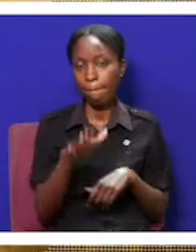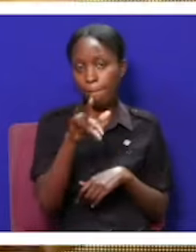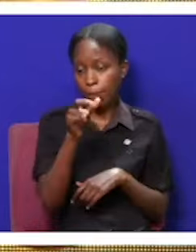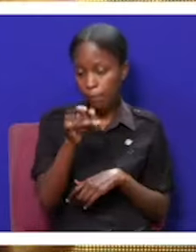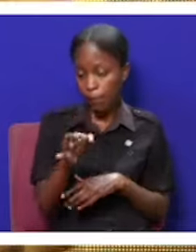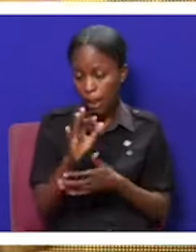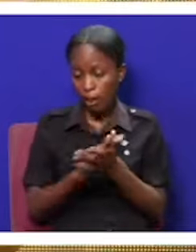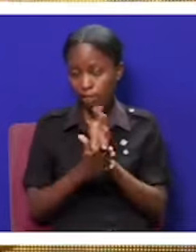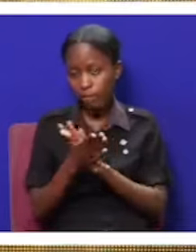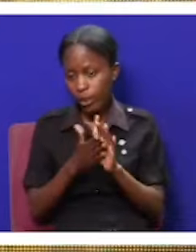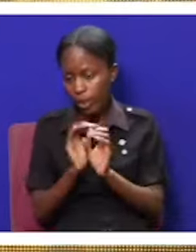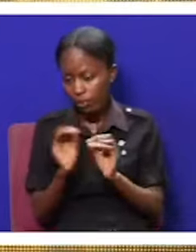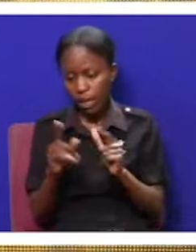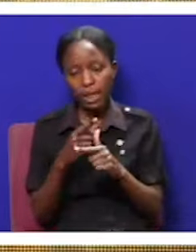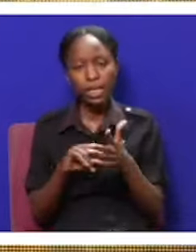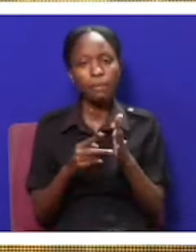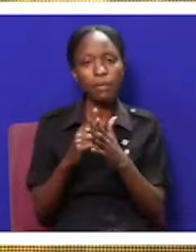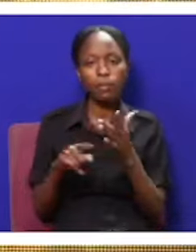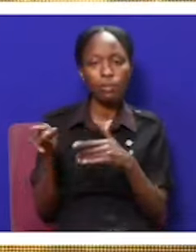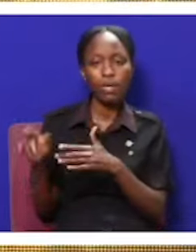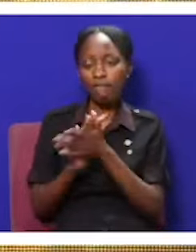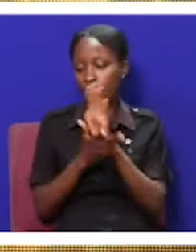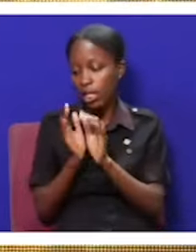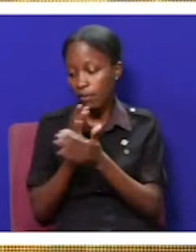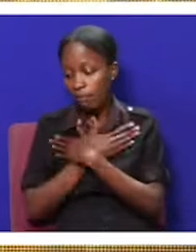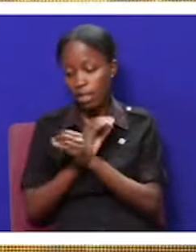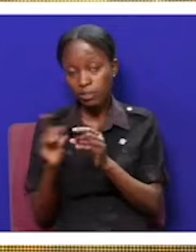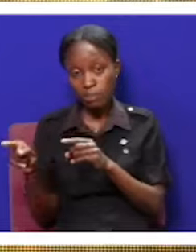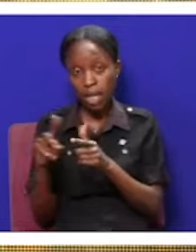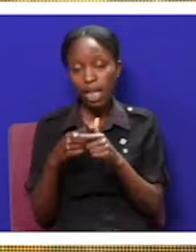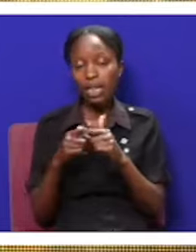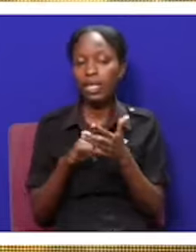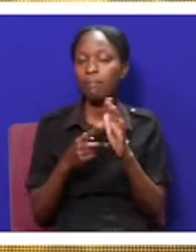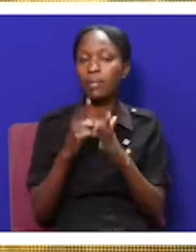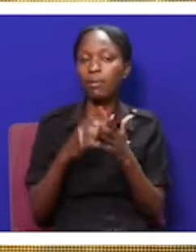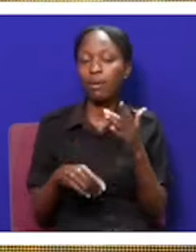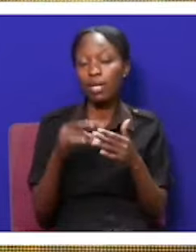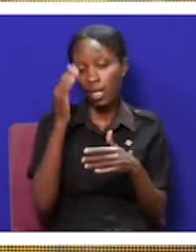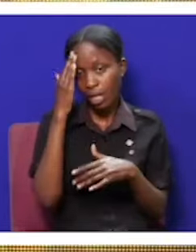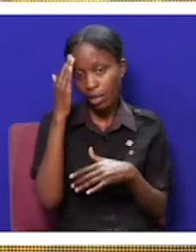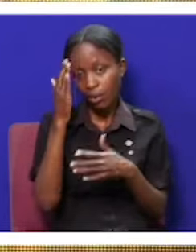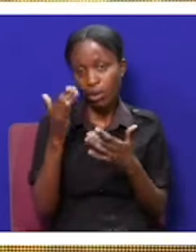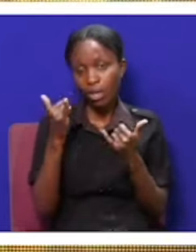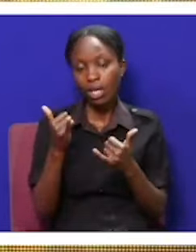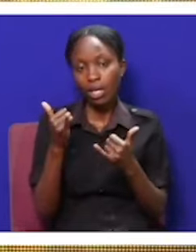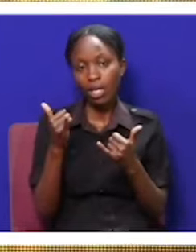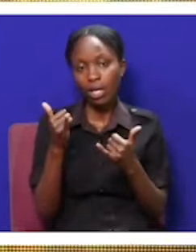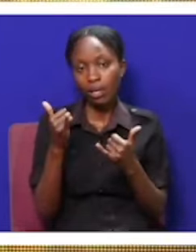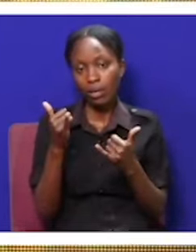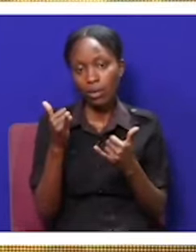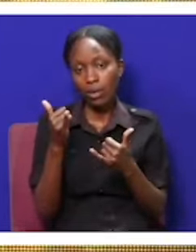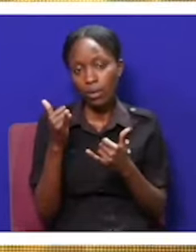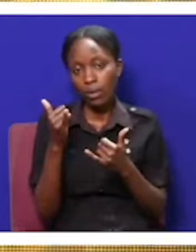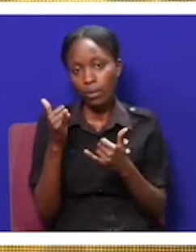forgiving, what was that going to mean for him? I'm sure by now you must have guessed what